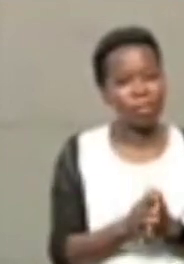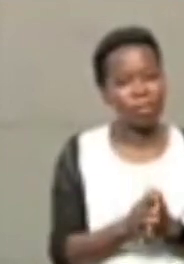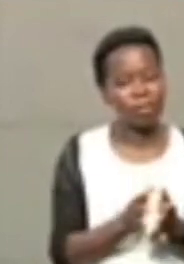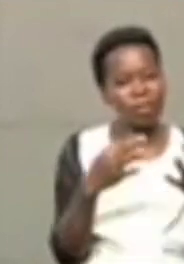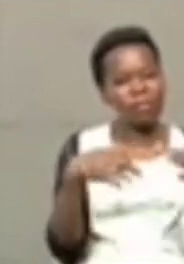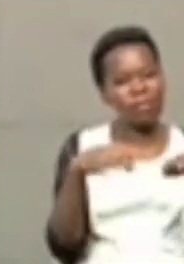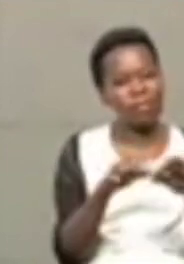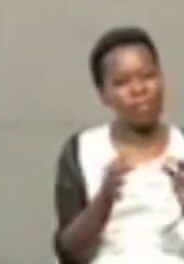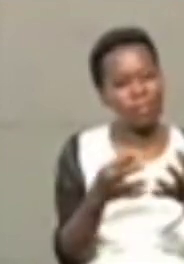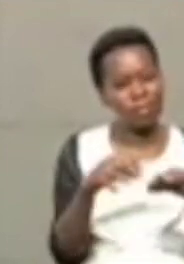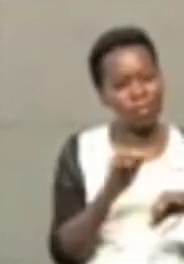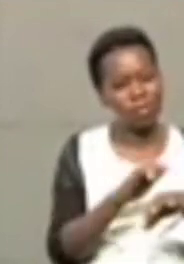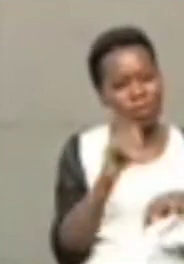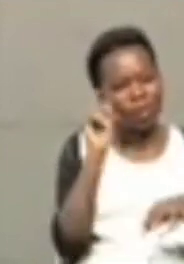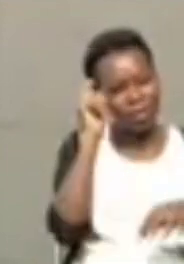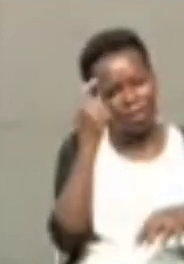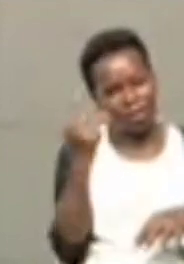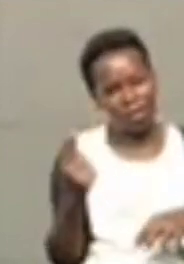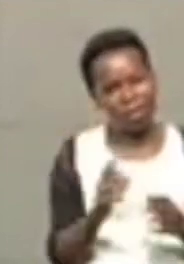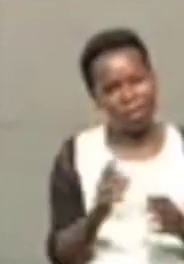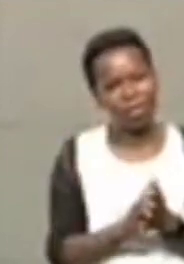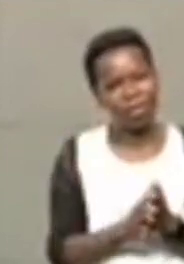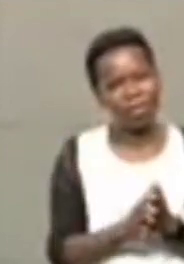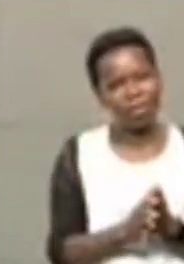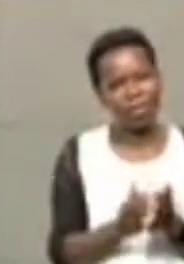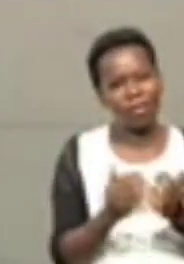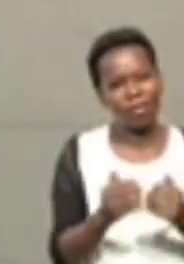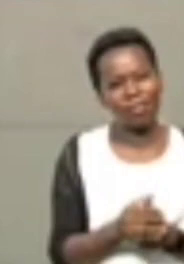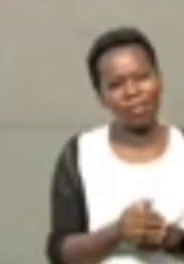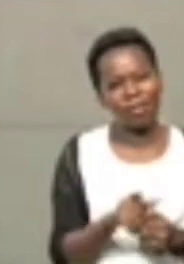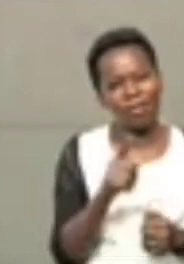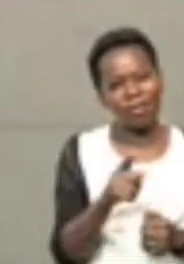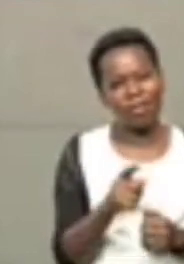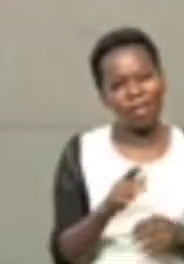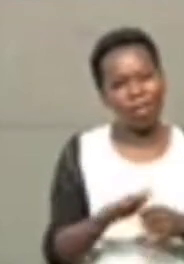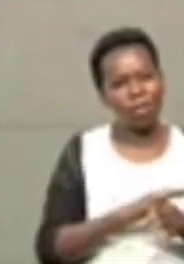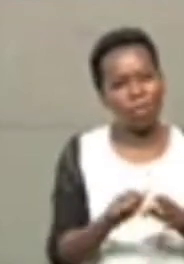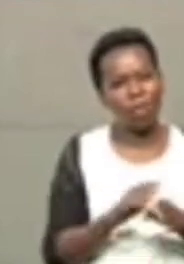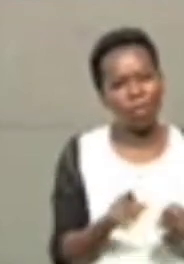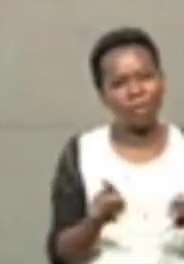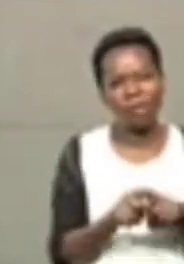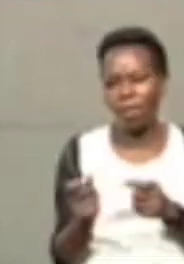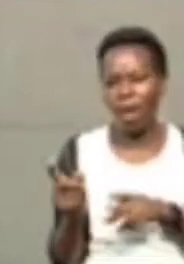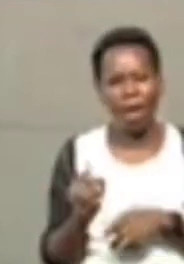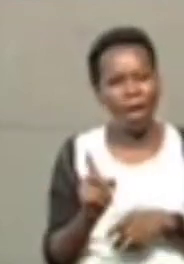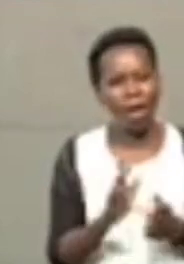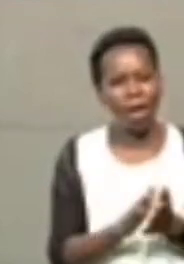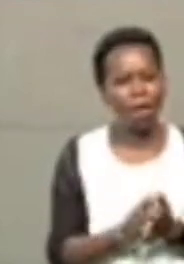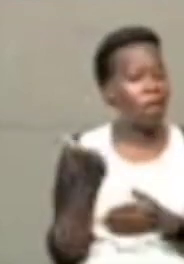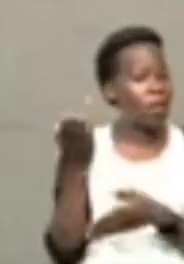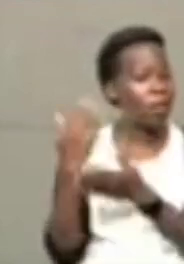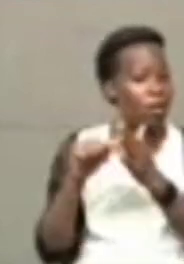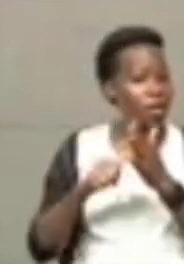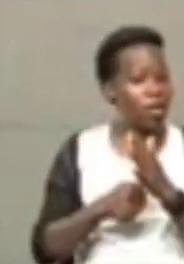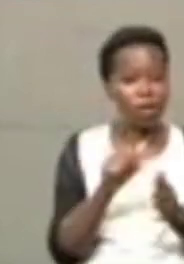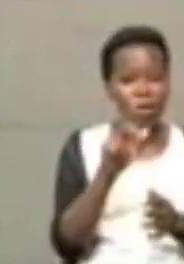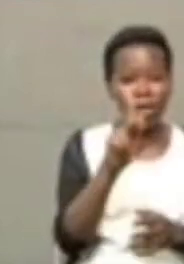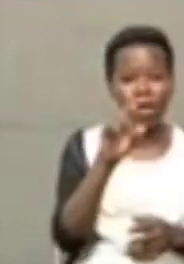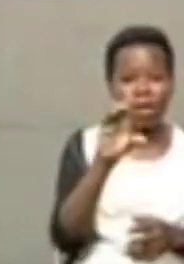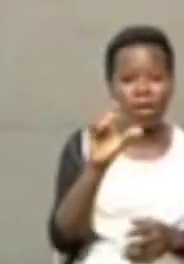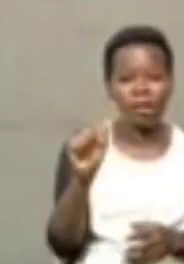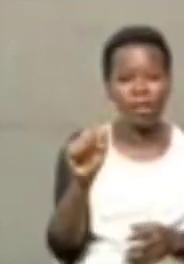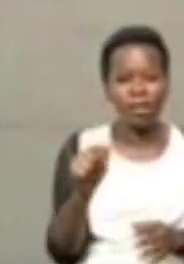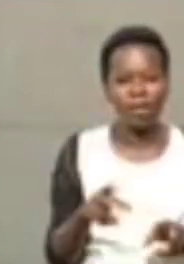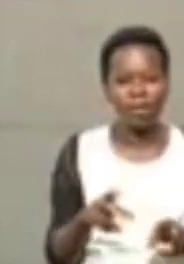It's important that we call government to order. Let's not treat these traders like they are terrorists. In the past, we've had issues with KCCA, the way